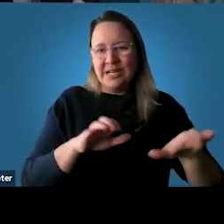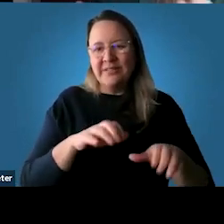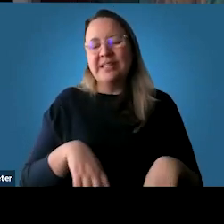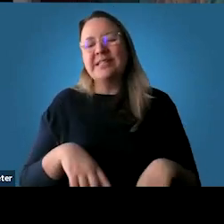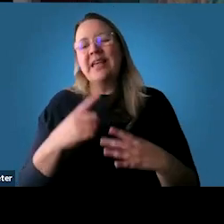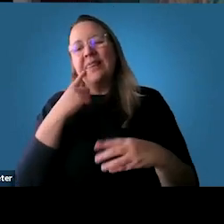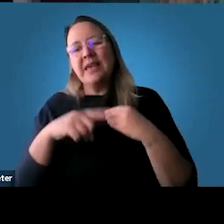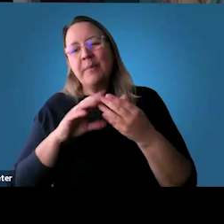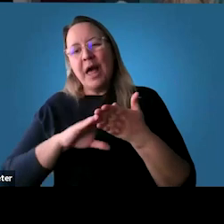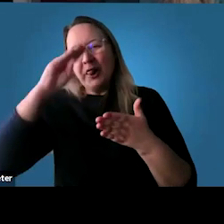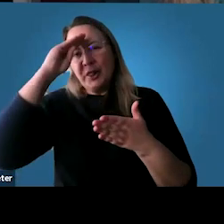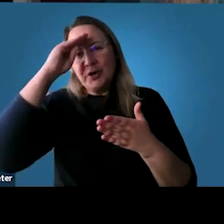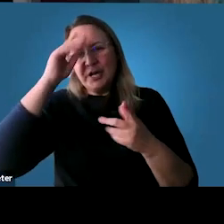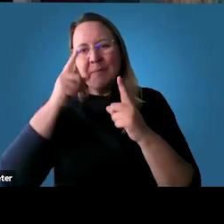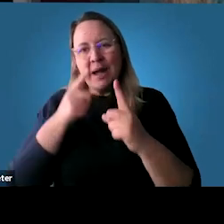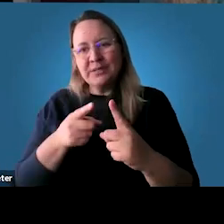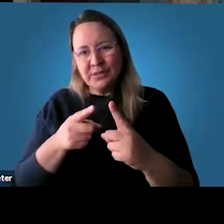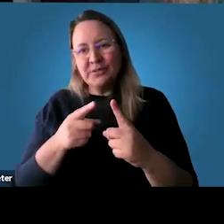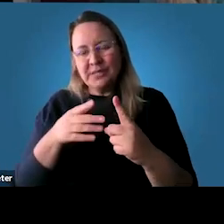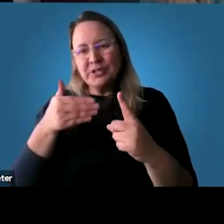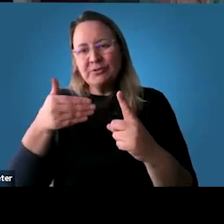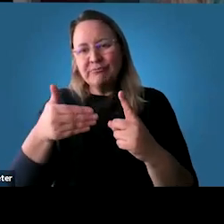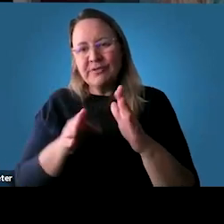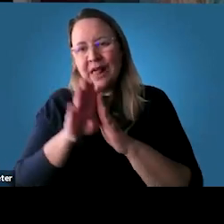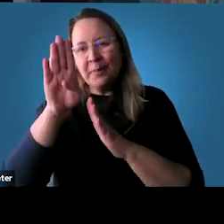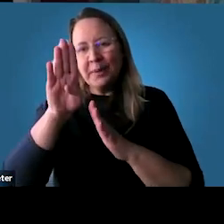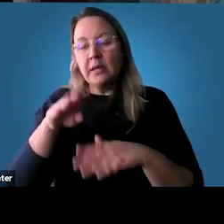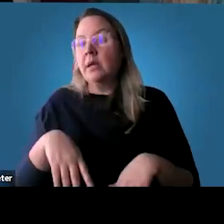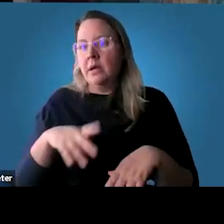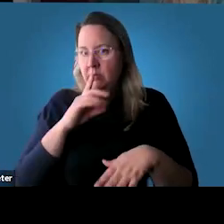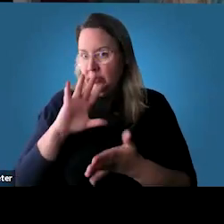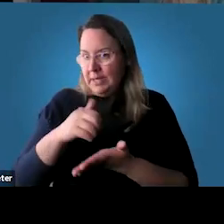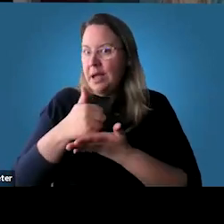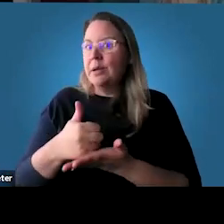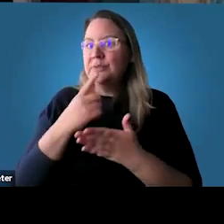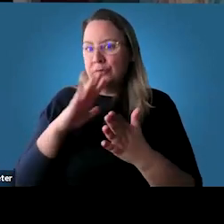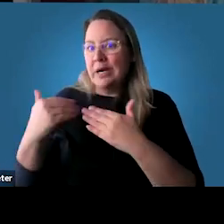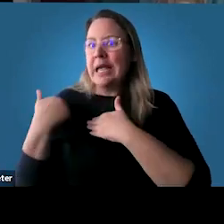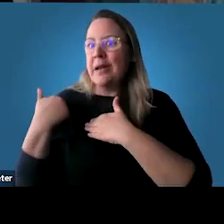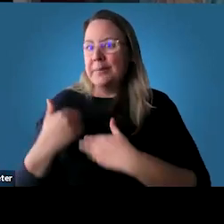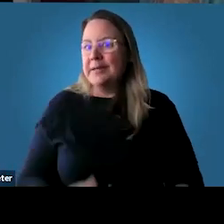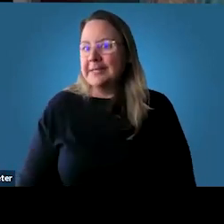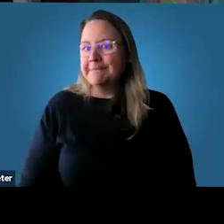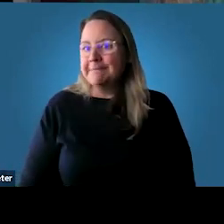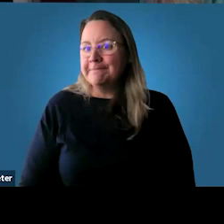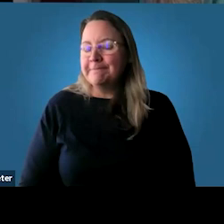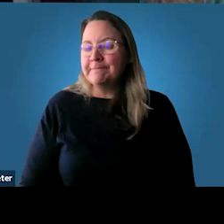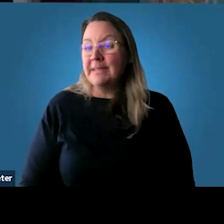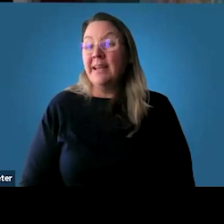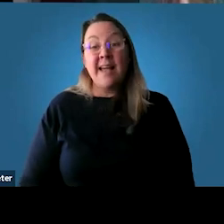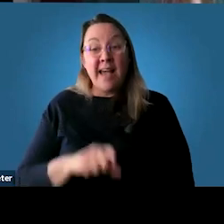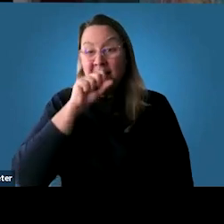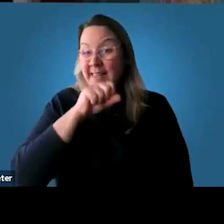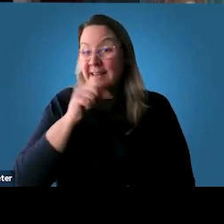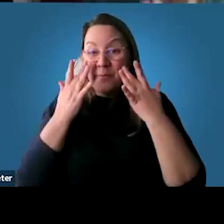Consider them learning milestones that you're building in along the way. Super helpful for accountability. And what I love about this too is that